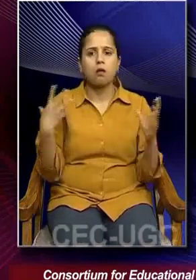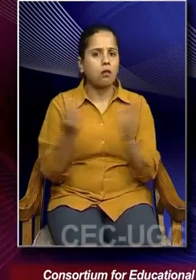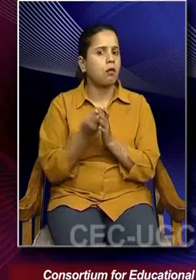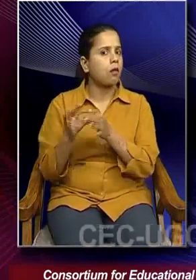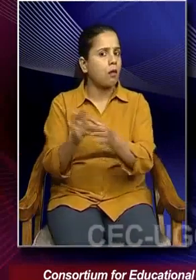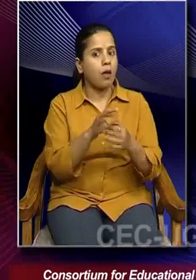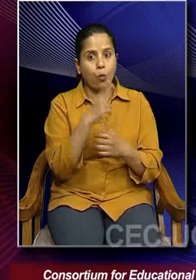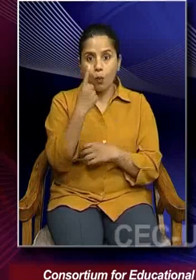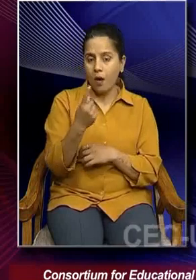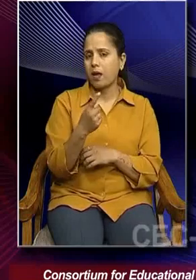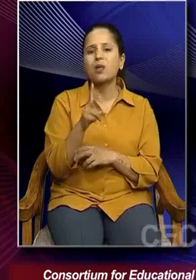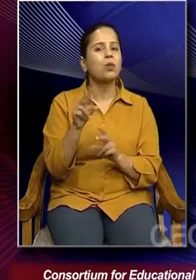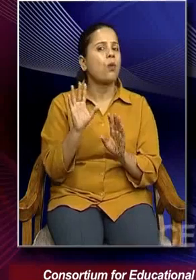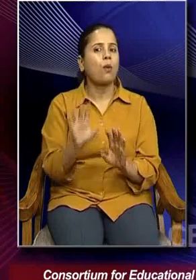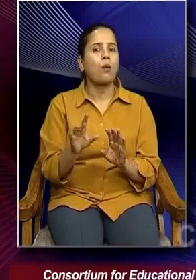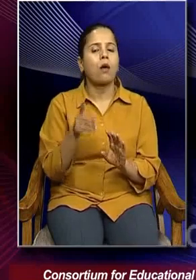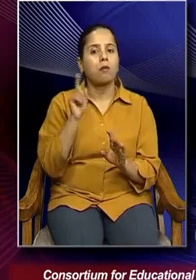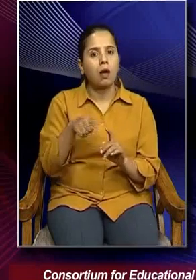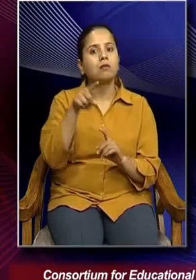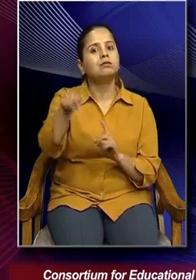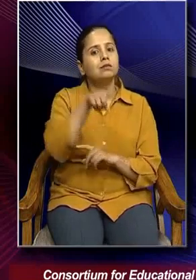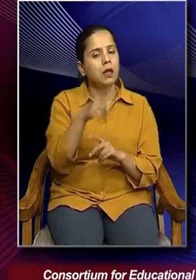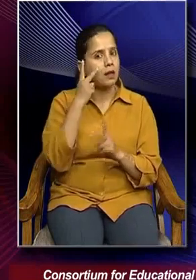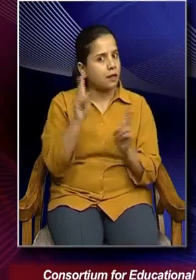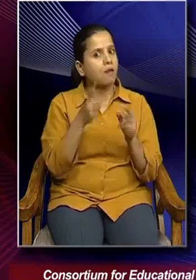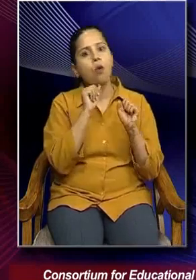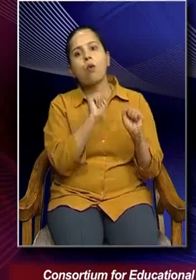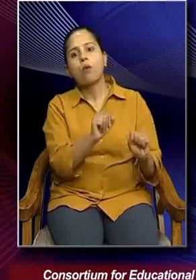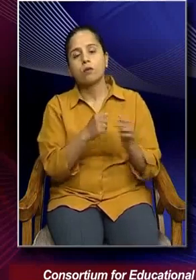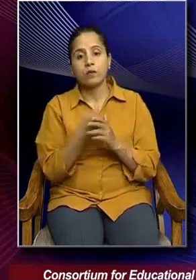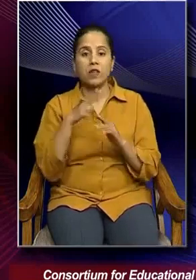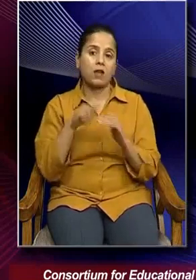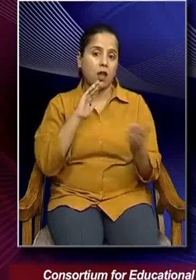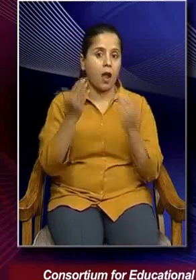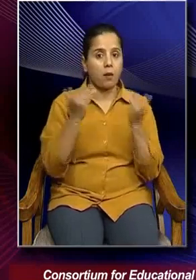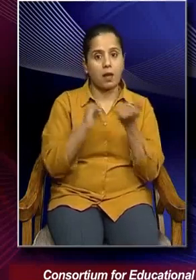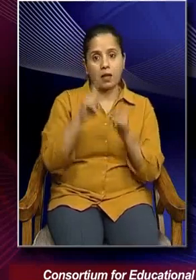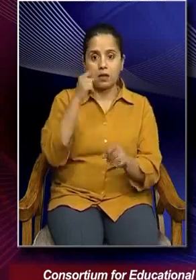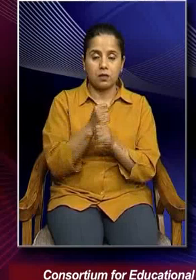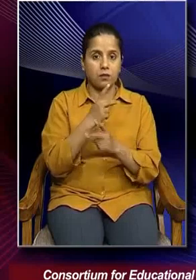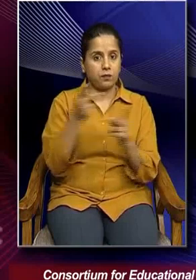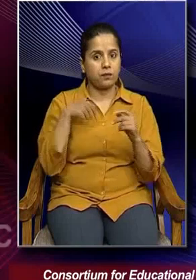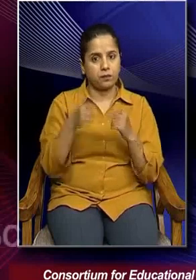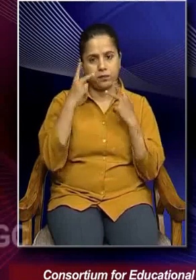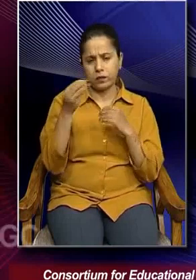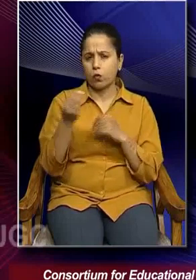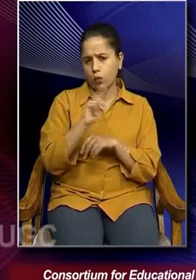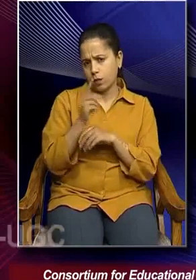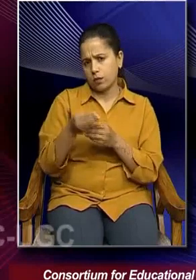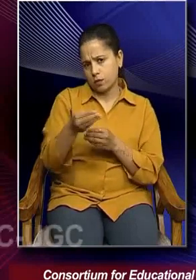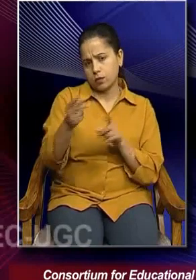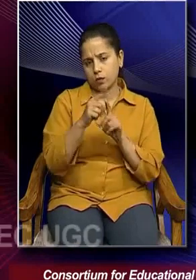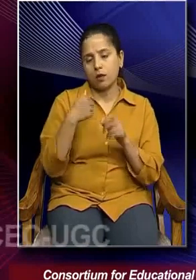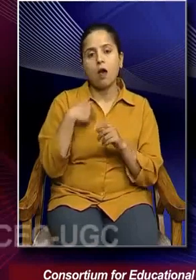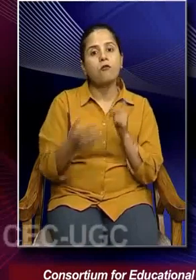board. So that is something unique about SDGs. And if you compare with this predecessor, which I am going to do in a few seconds, we